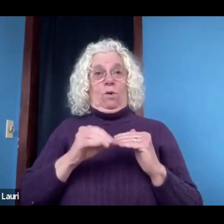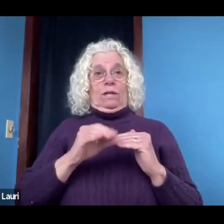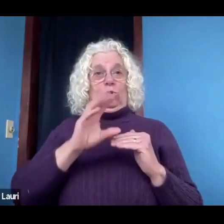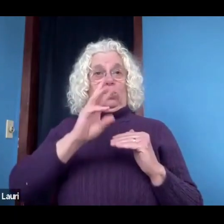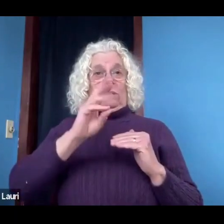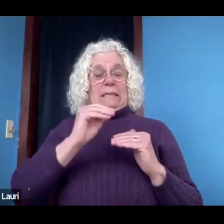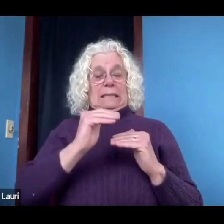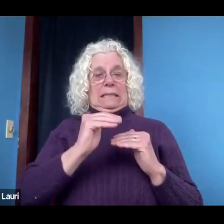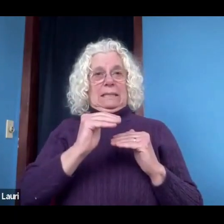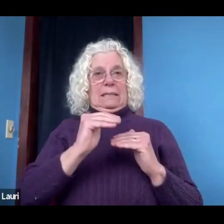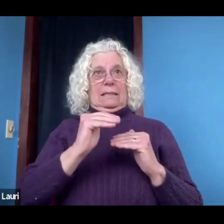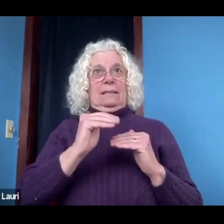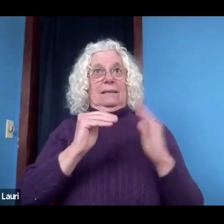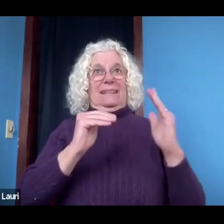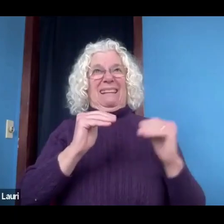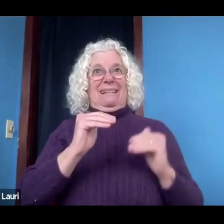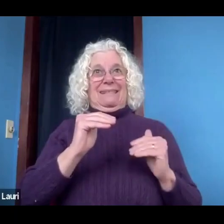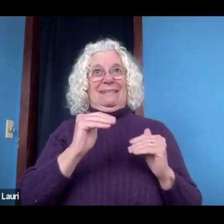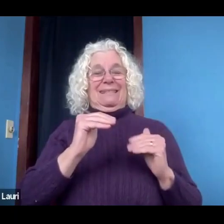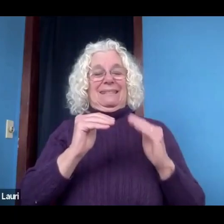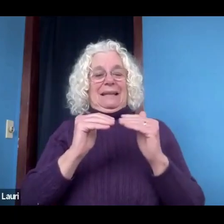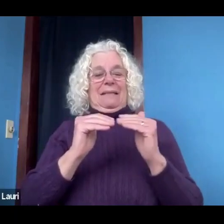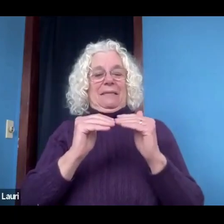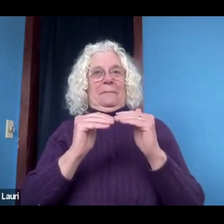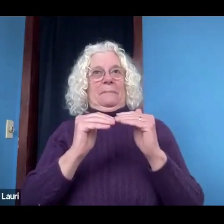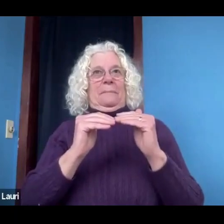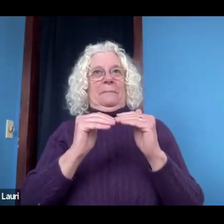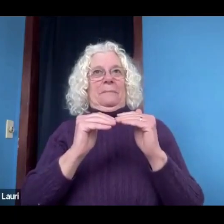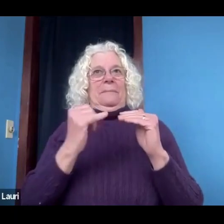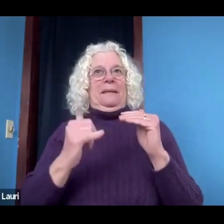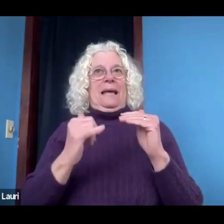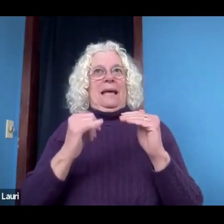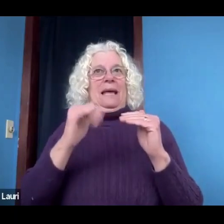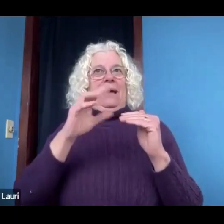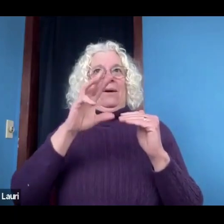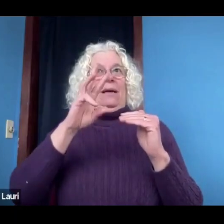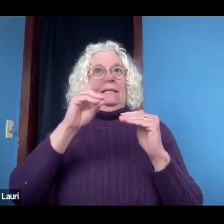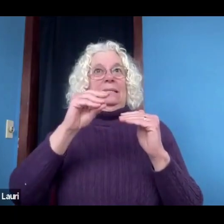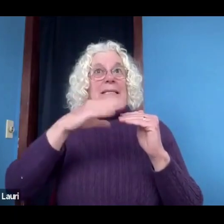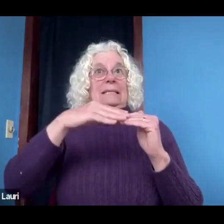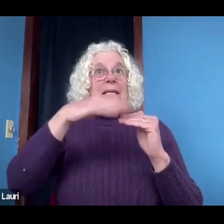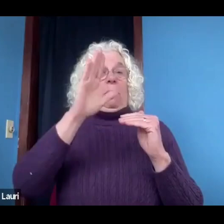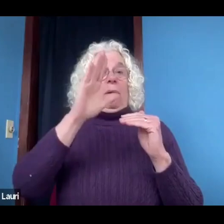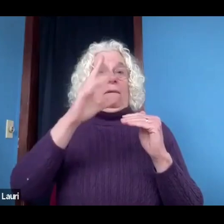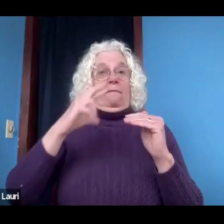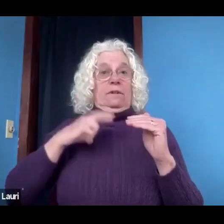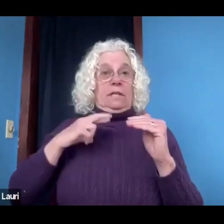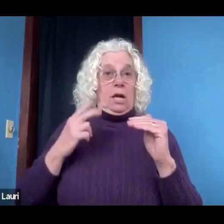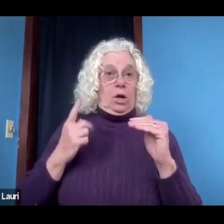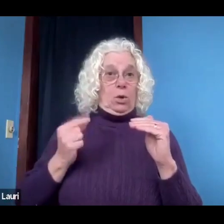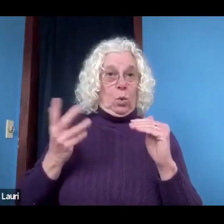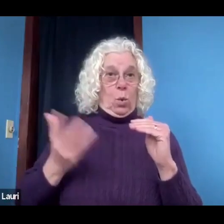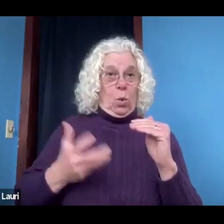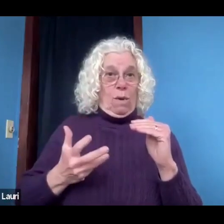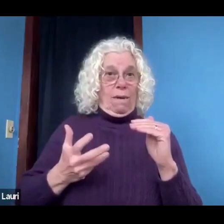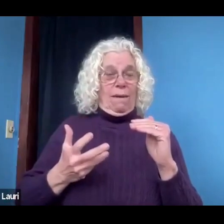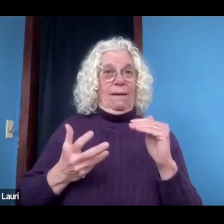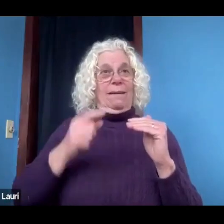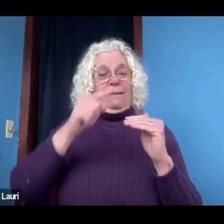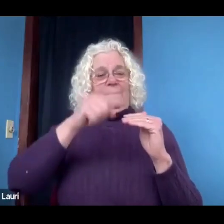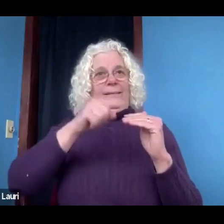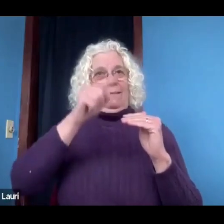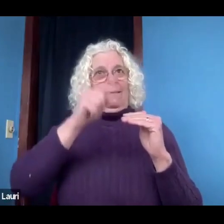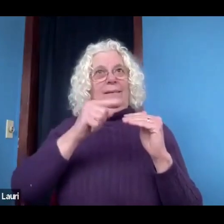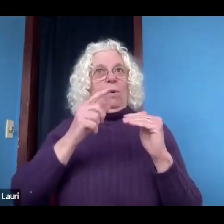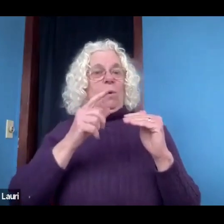What, and that's the next slide. And then the next slide is like, what do we think about if we're age 60 and retired? What do we think about at that age and not